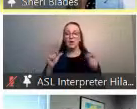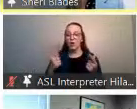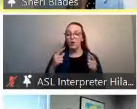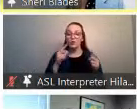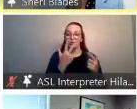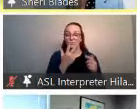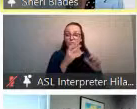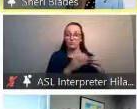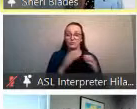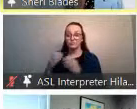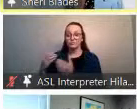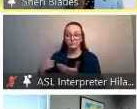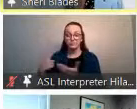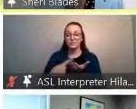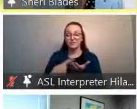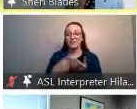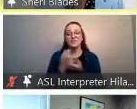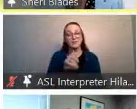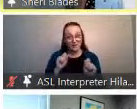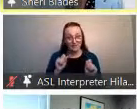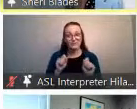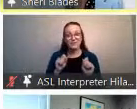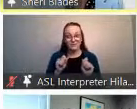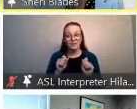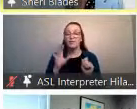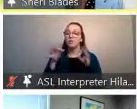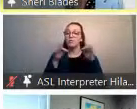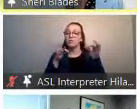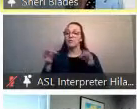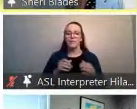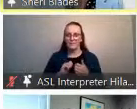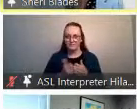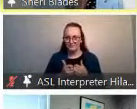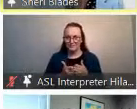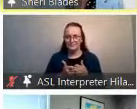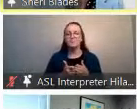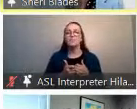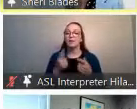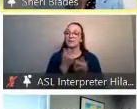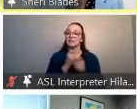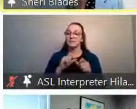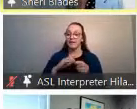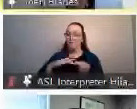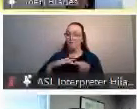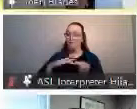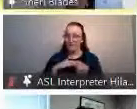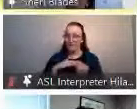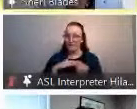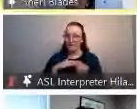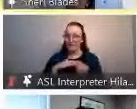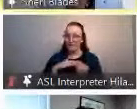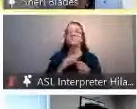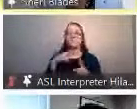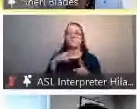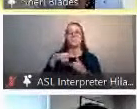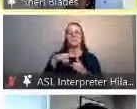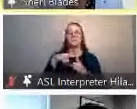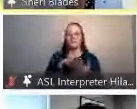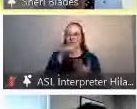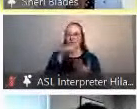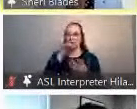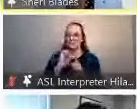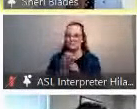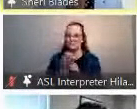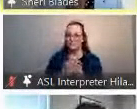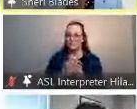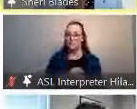ways. Safety was defined as a safe setting with a positive learning climate, as